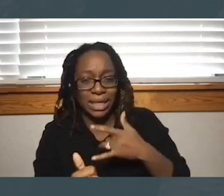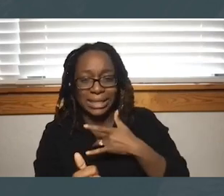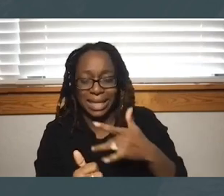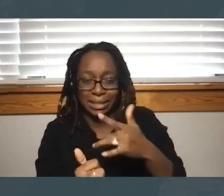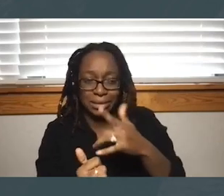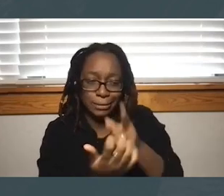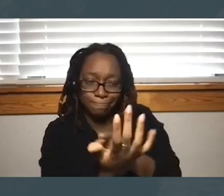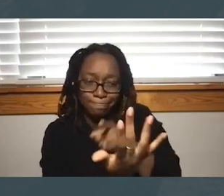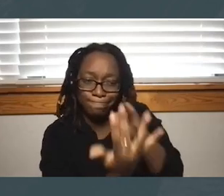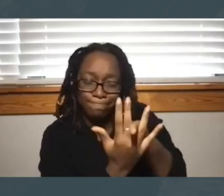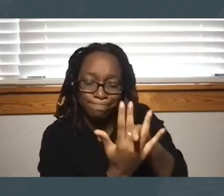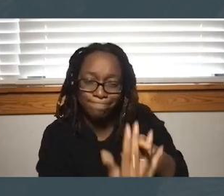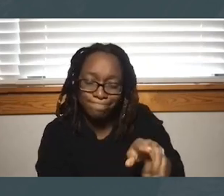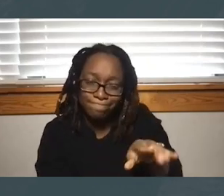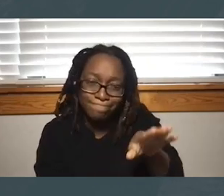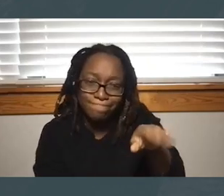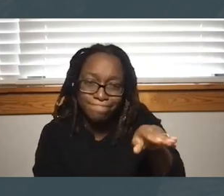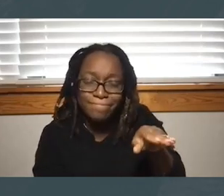there's,